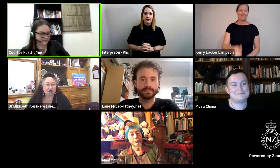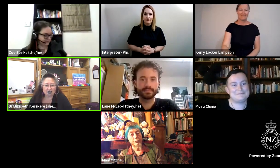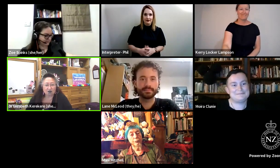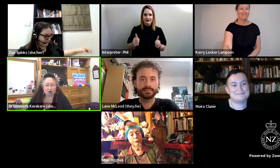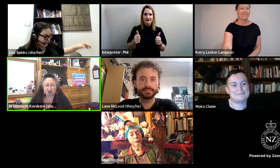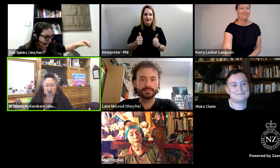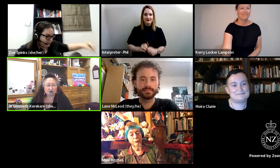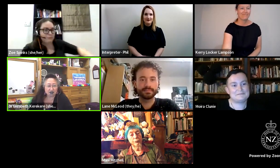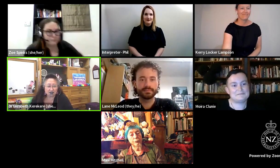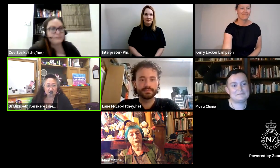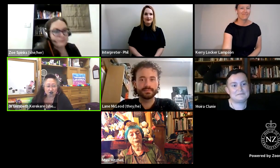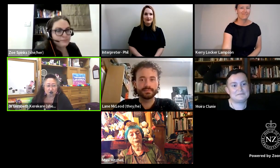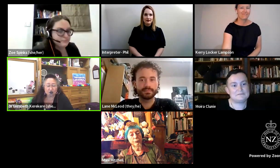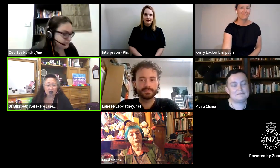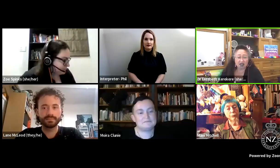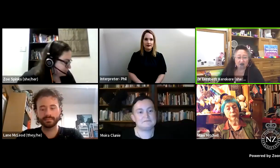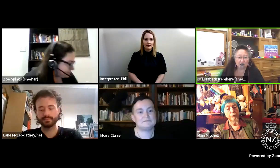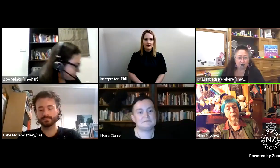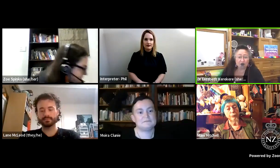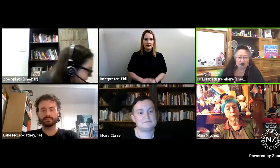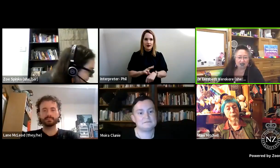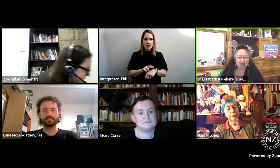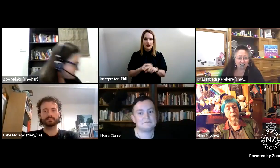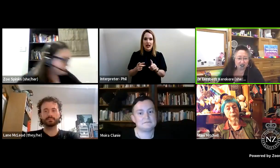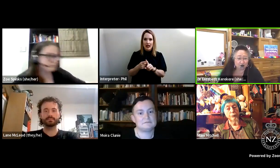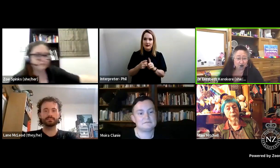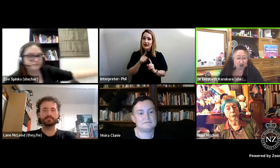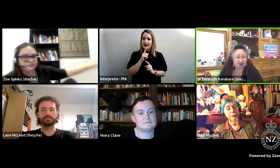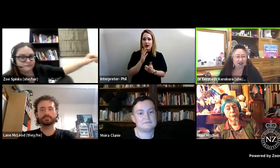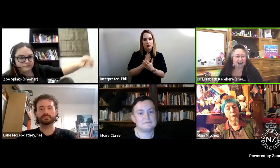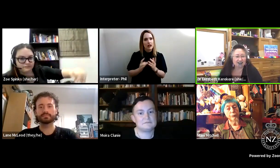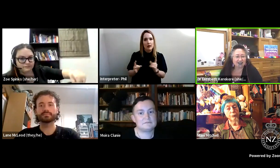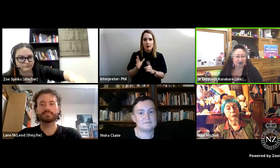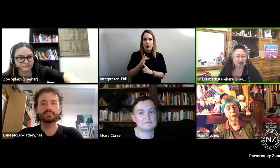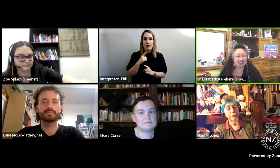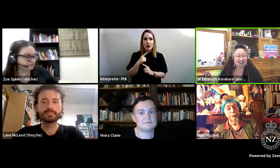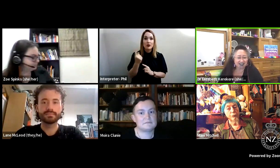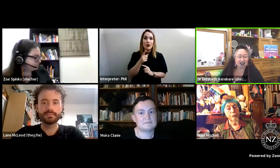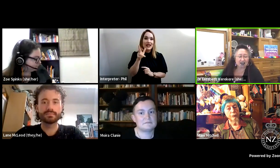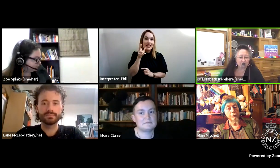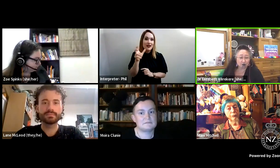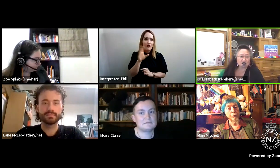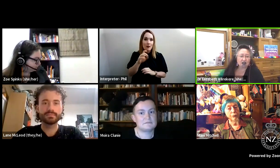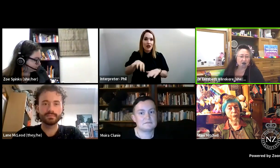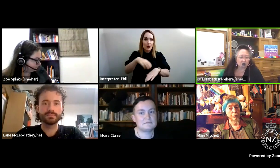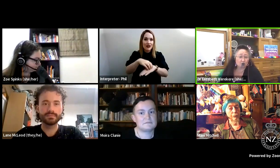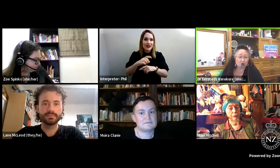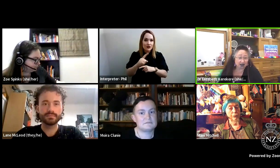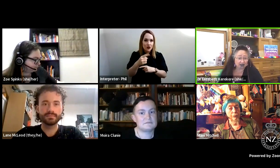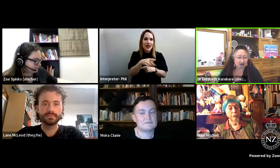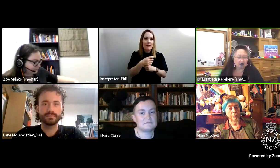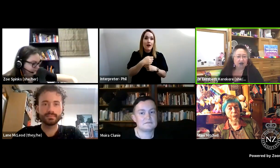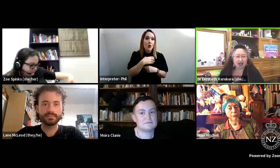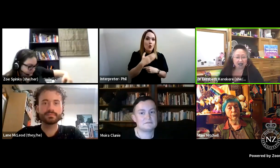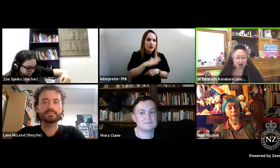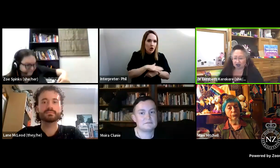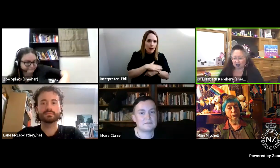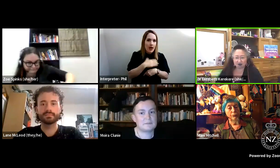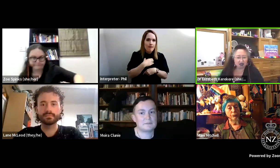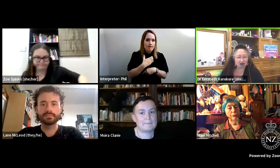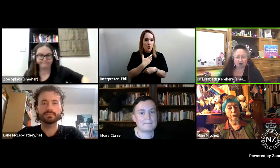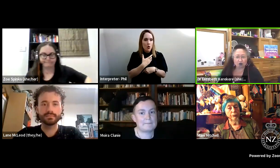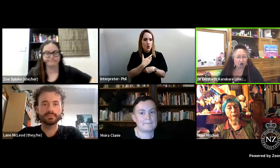This is really important, because it's true, we hear from organizations first in the submissions and they're given more time and more weight. And